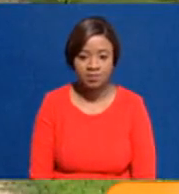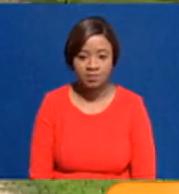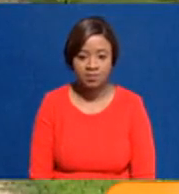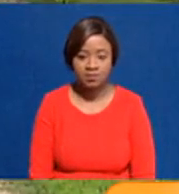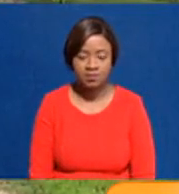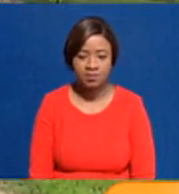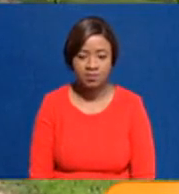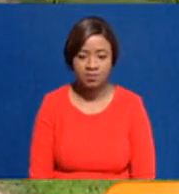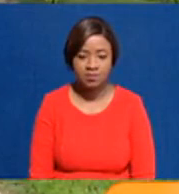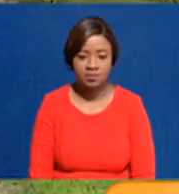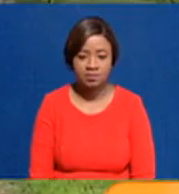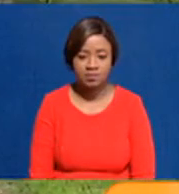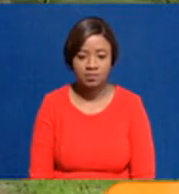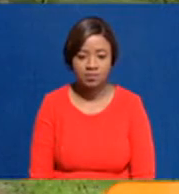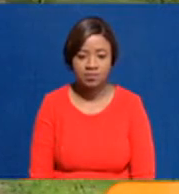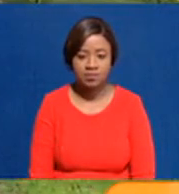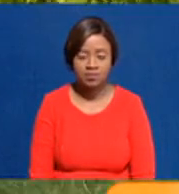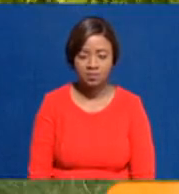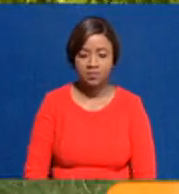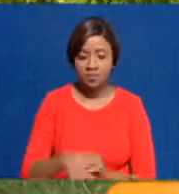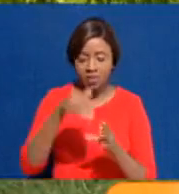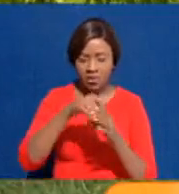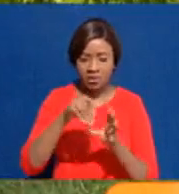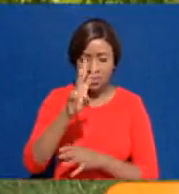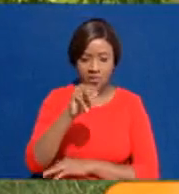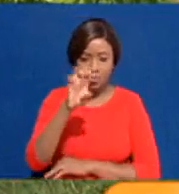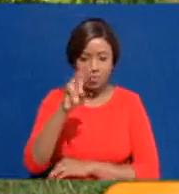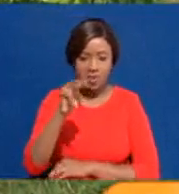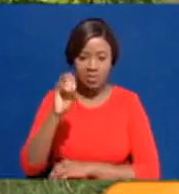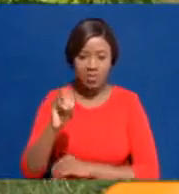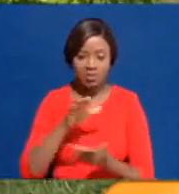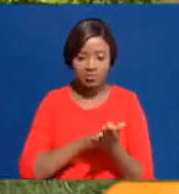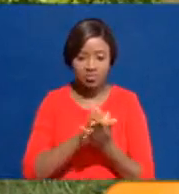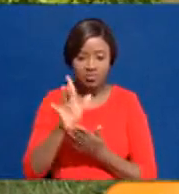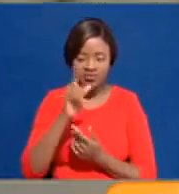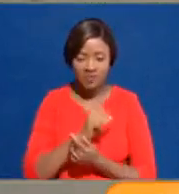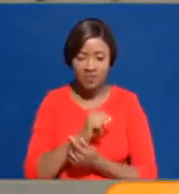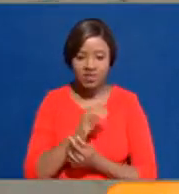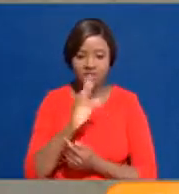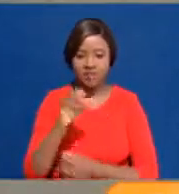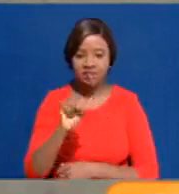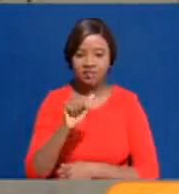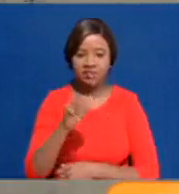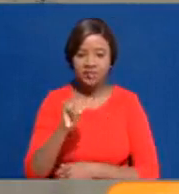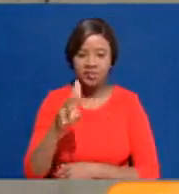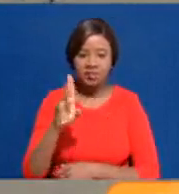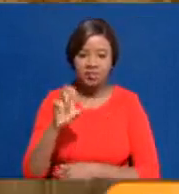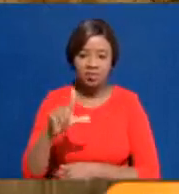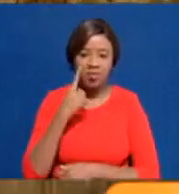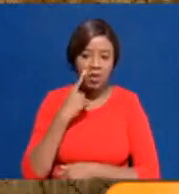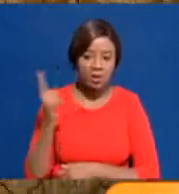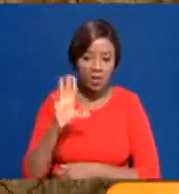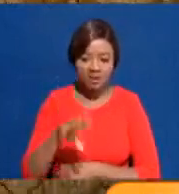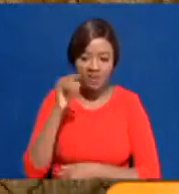In an internal memo published by the KEMRI Acting Director General, Professor Samuel Karioki, the discovery of